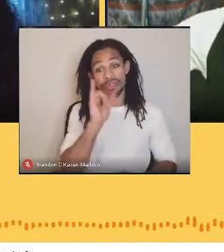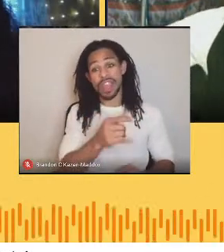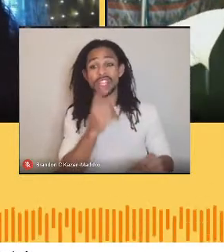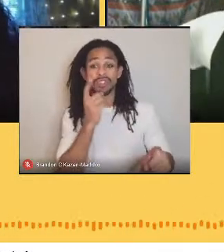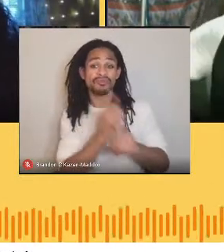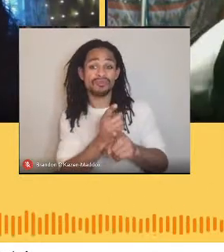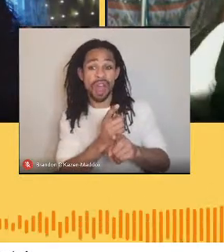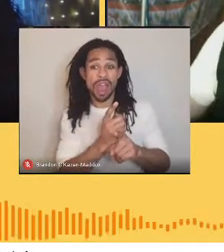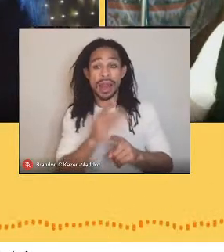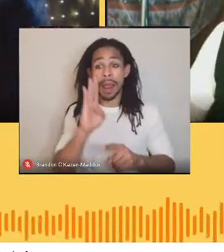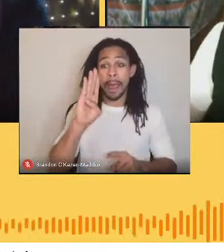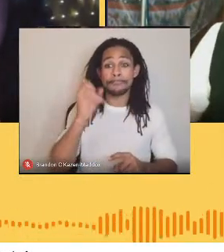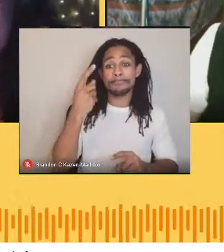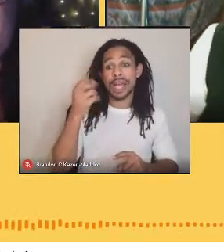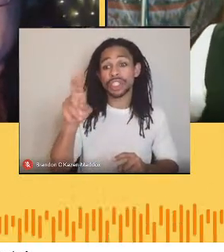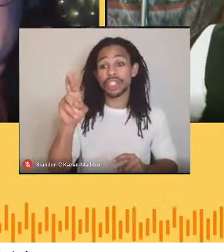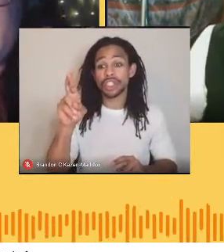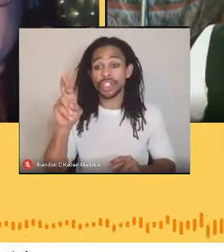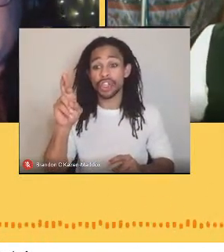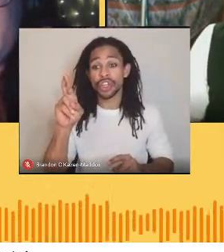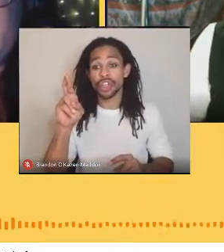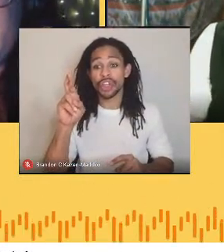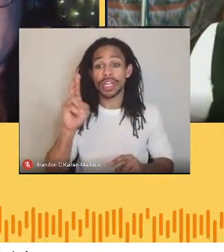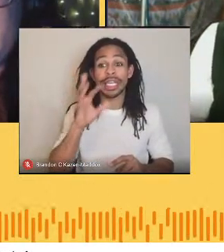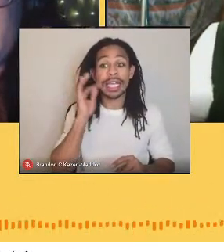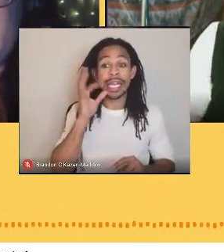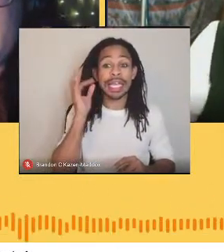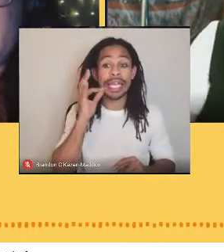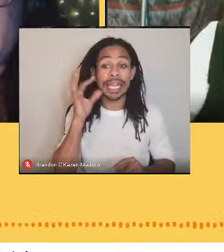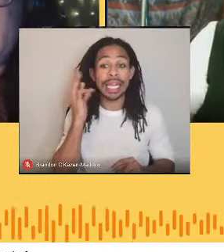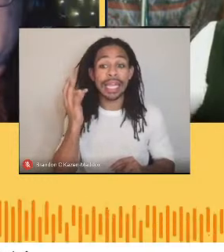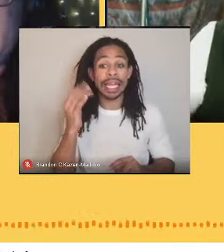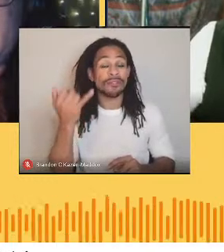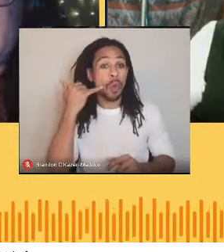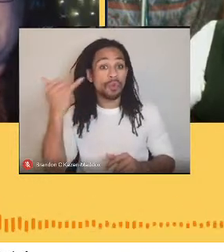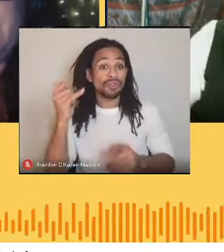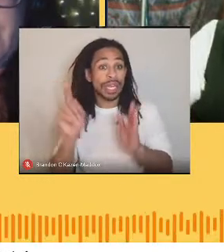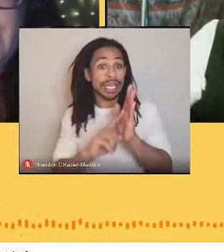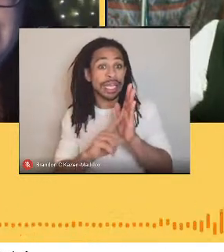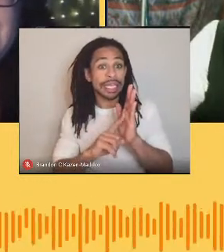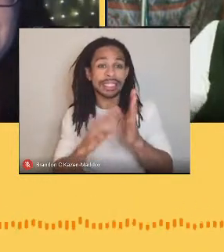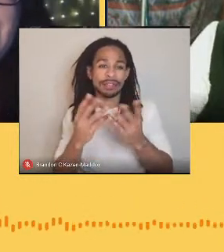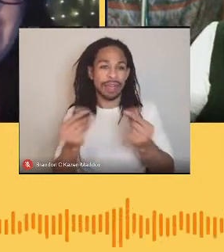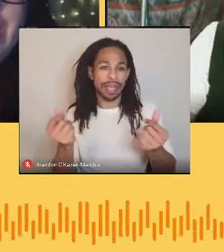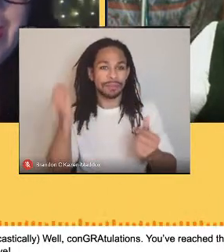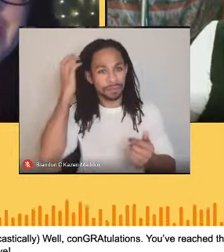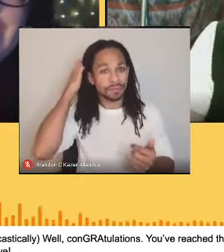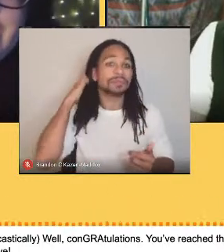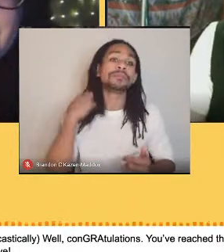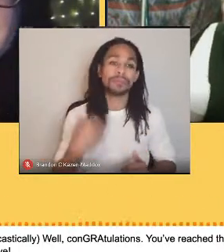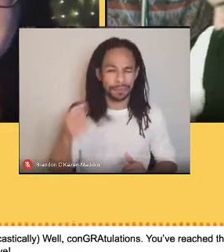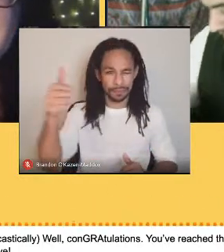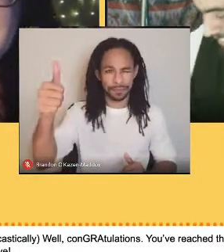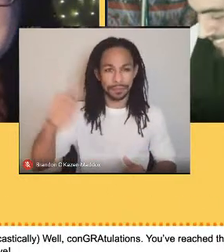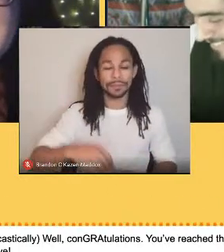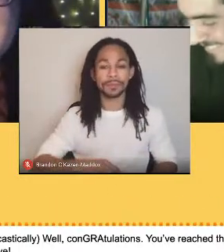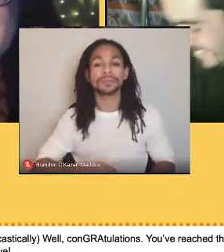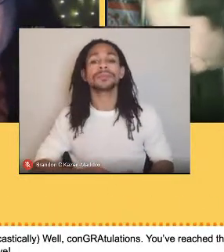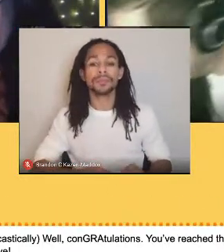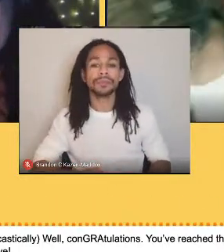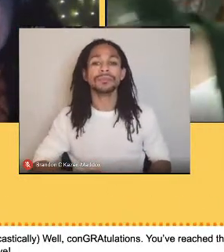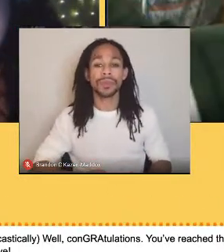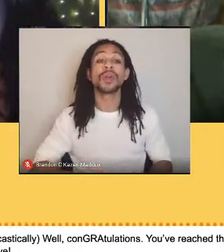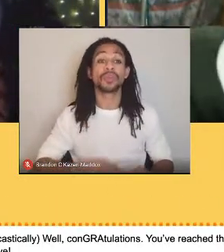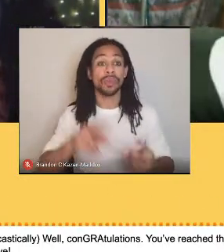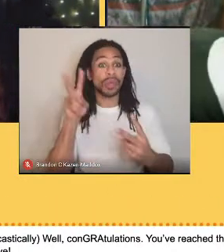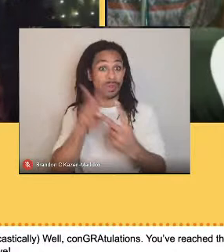congratulations. You've reached the pinnacle of coolness with that move. Ugh. Isn't that right, Buster Keaty Keaty? Those were our